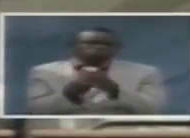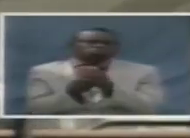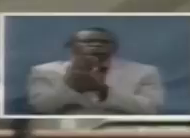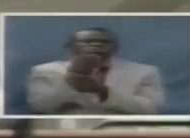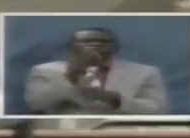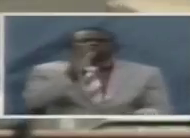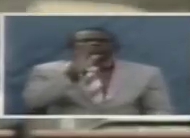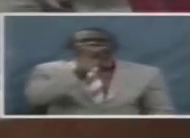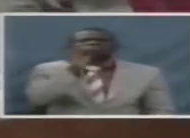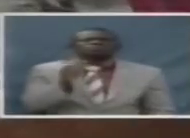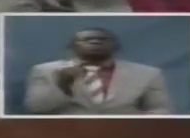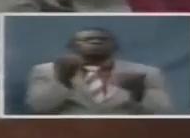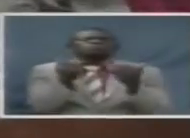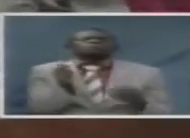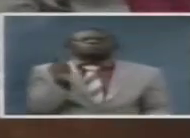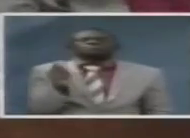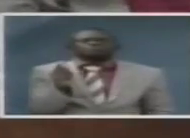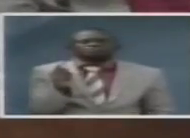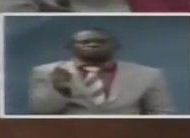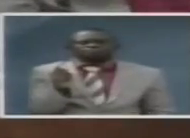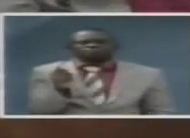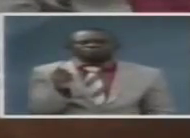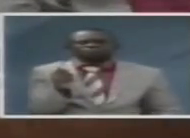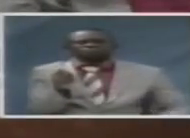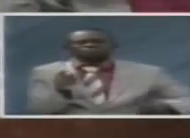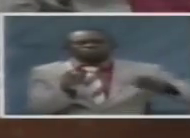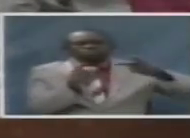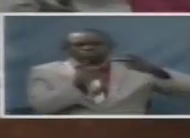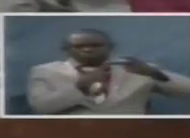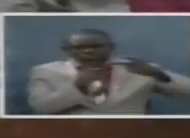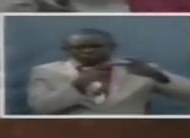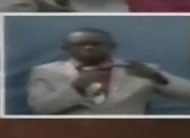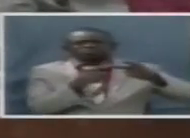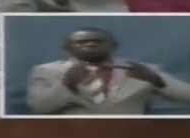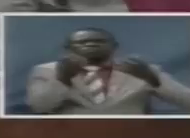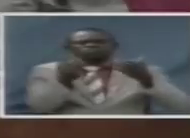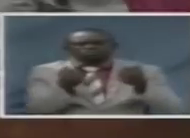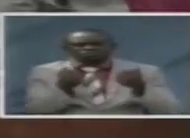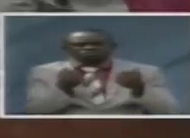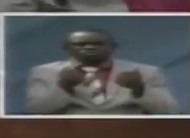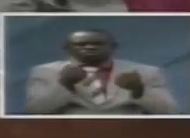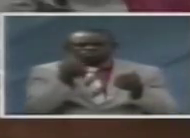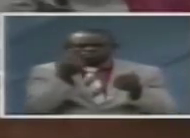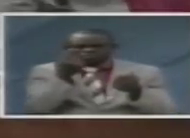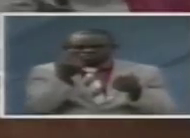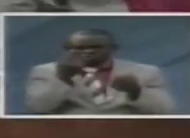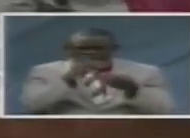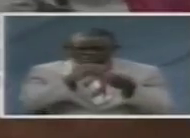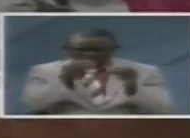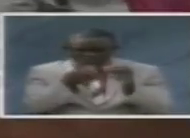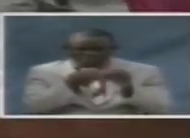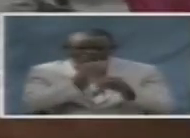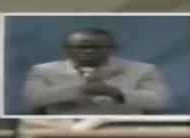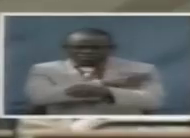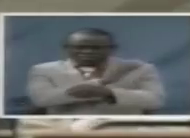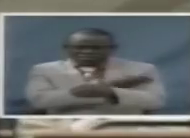least 5%. 2. Maintain single-digit inflation in the range of 6